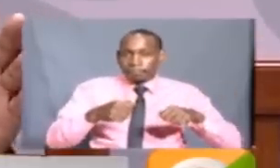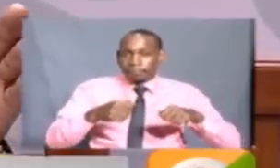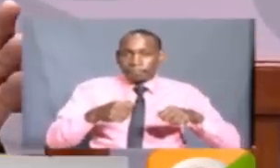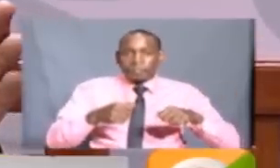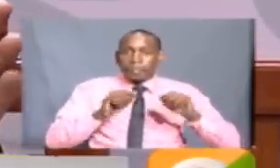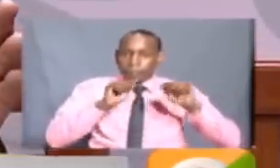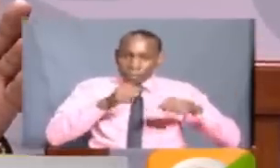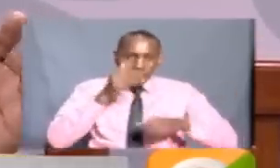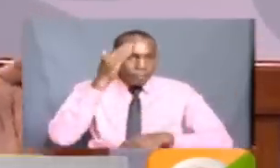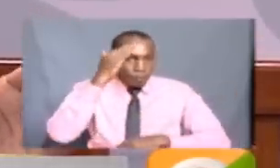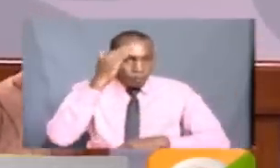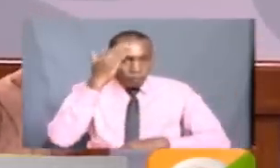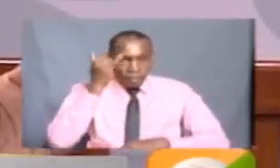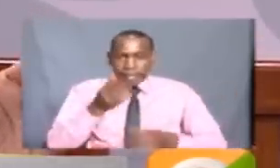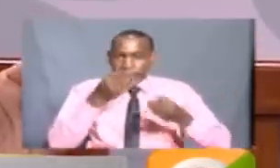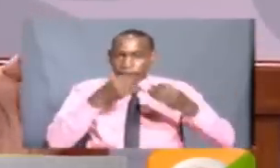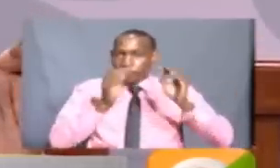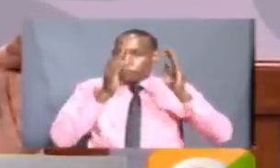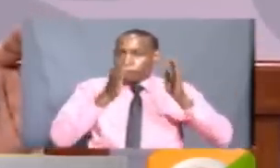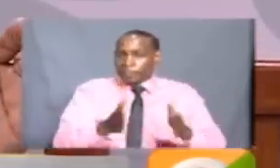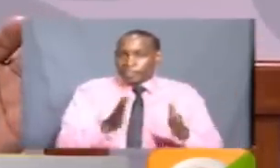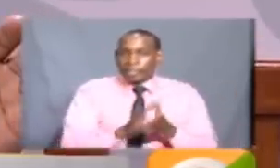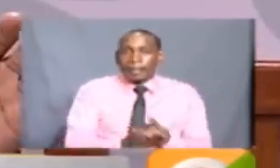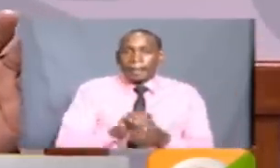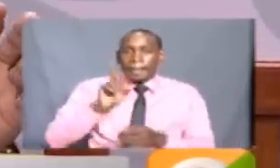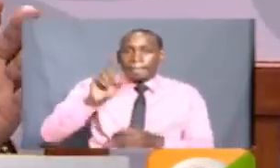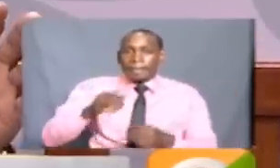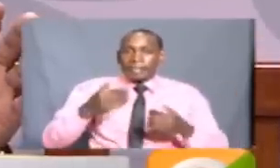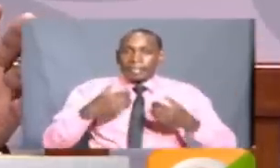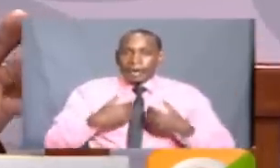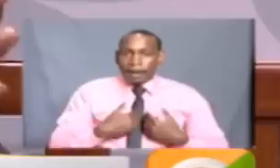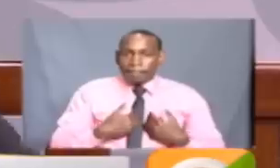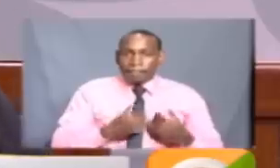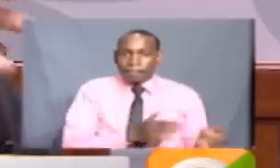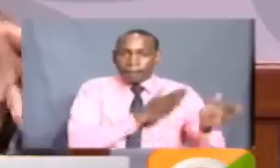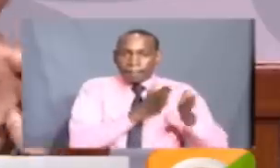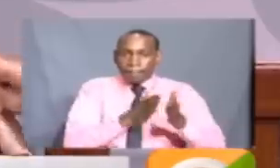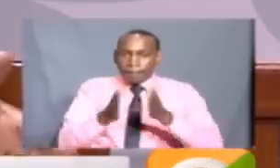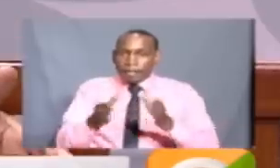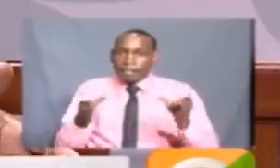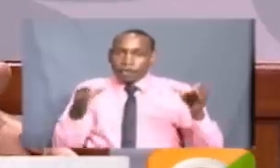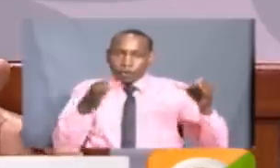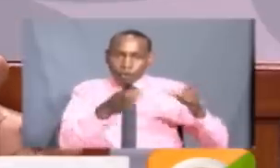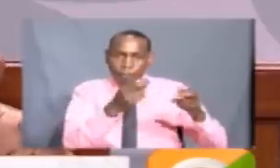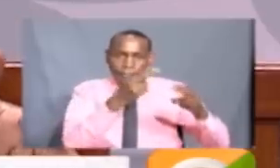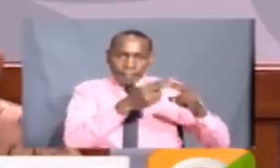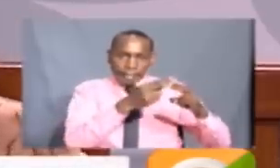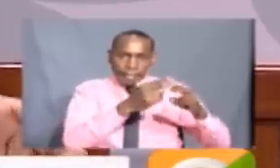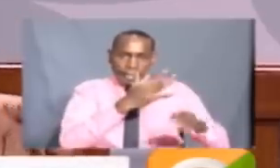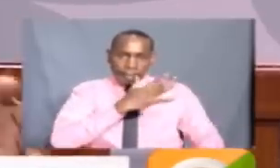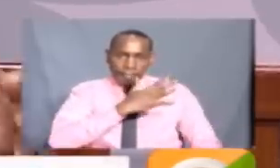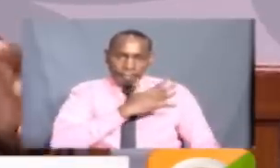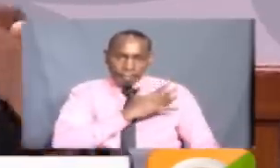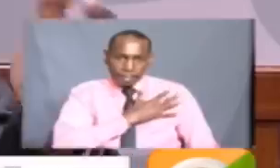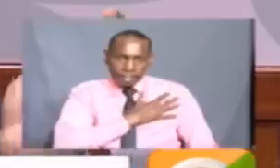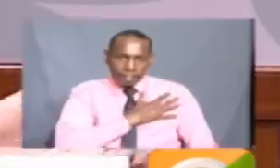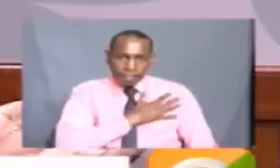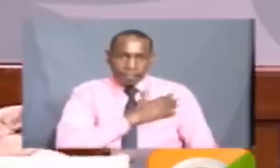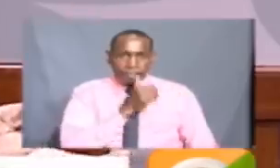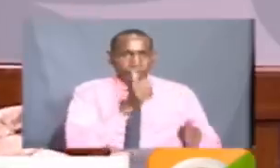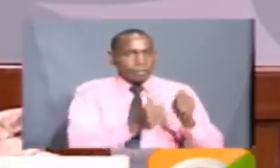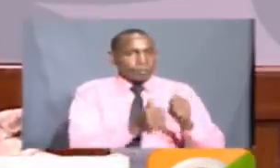words, because officially there ought to be an arrangement called NASA, which is an